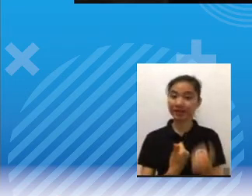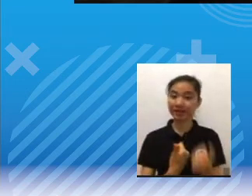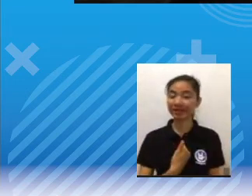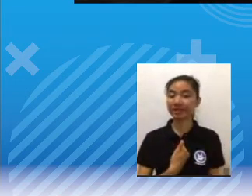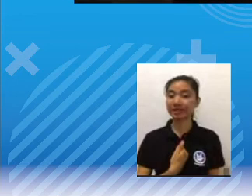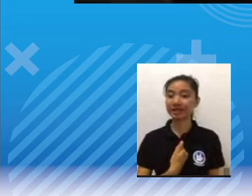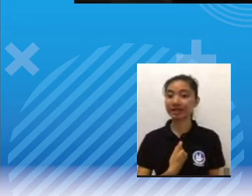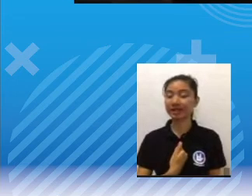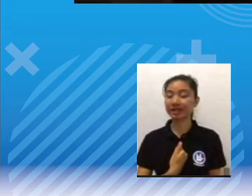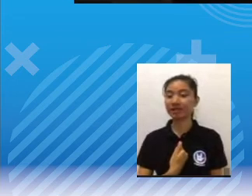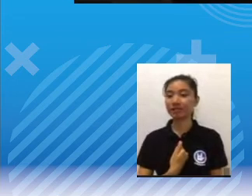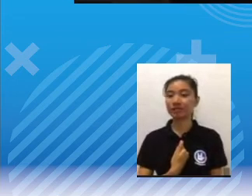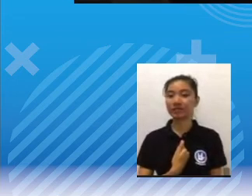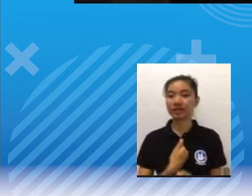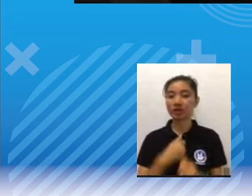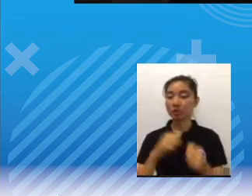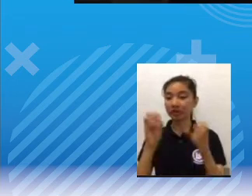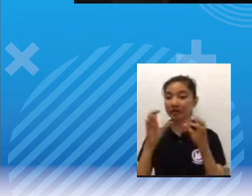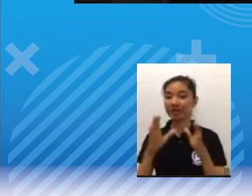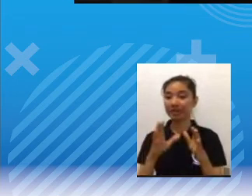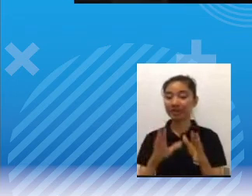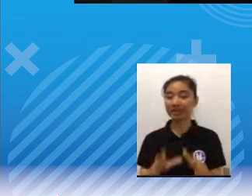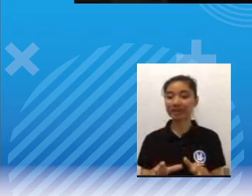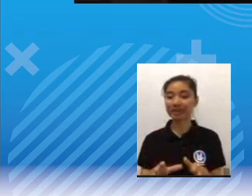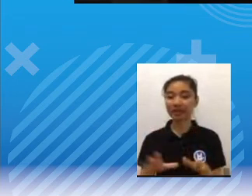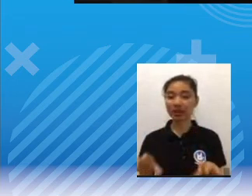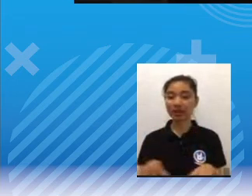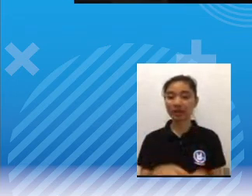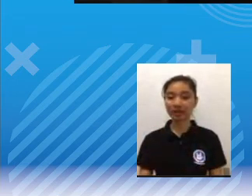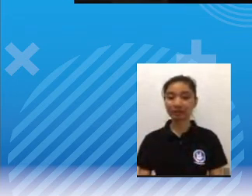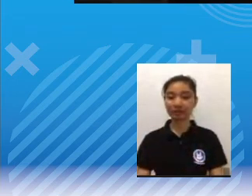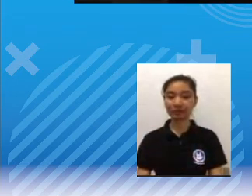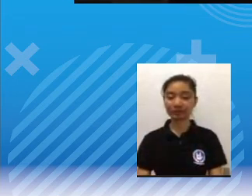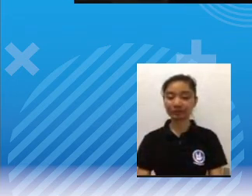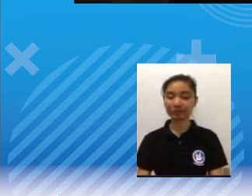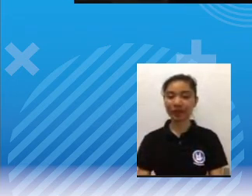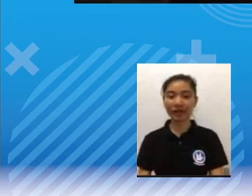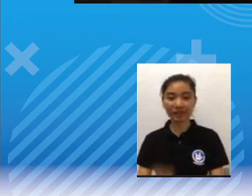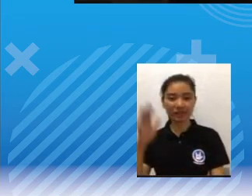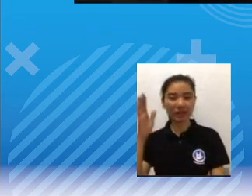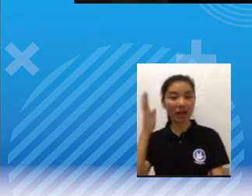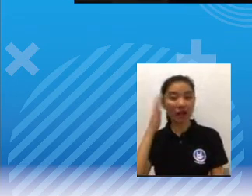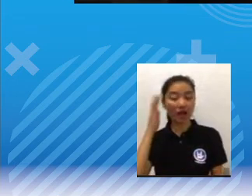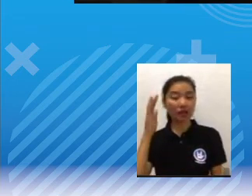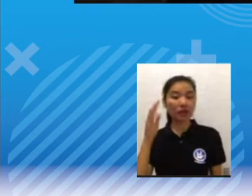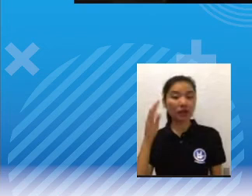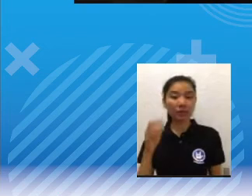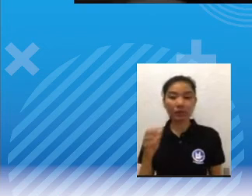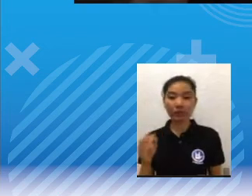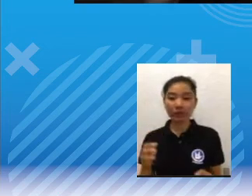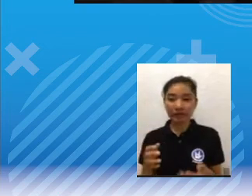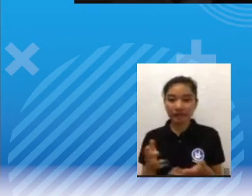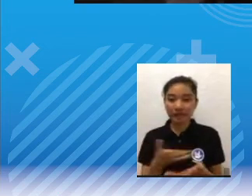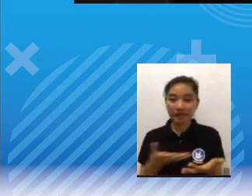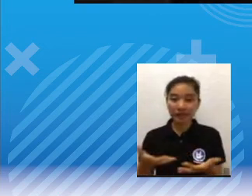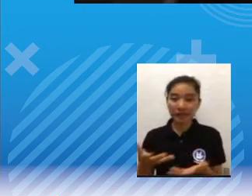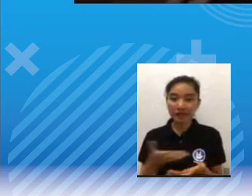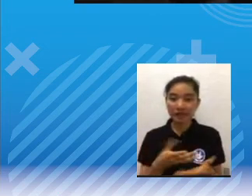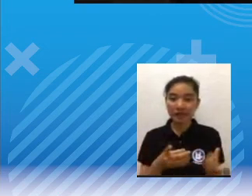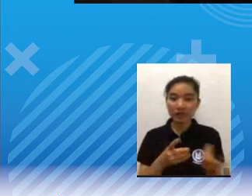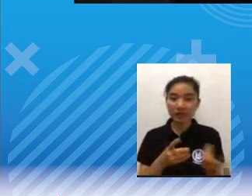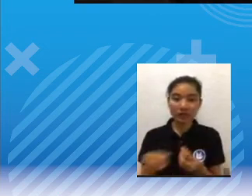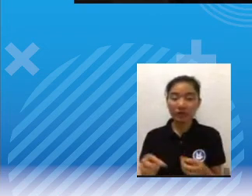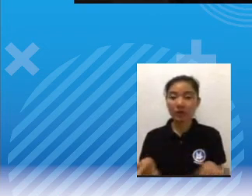actually that in itself, just knowing that and engaging in that activity physically lowers your blood